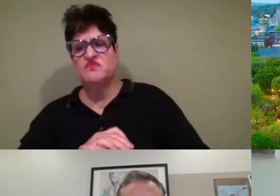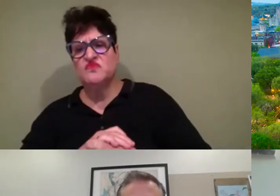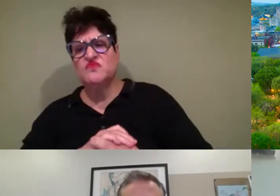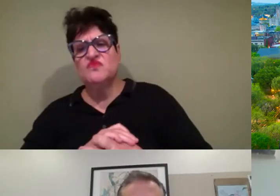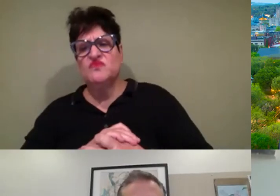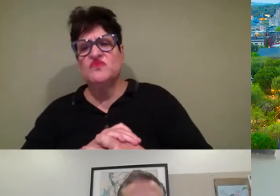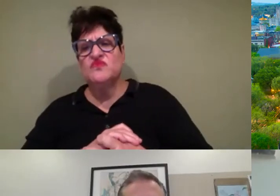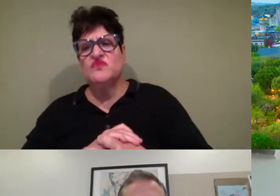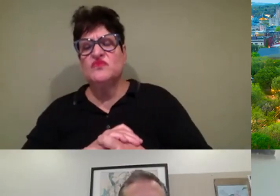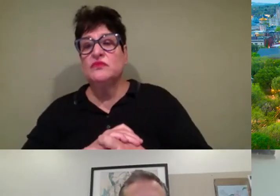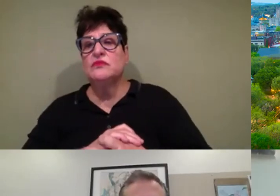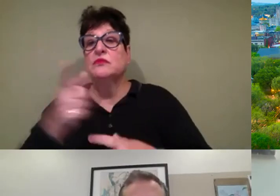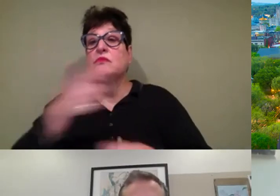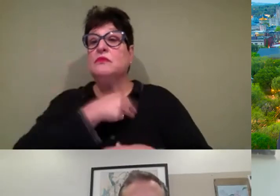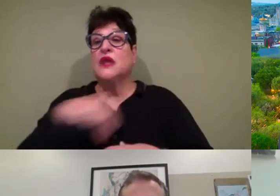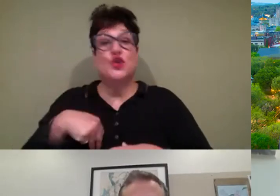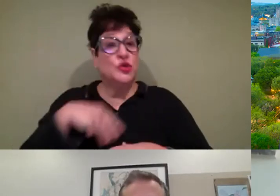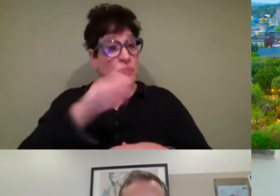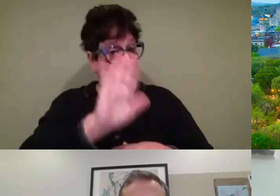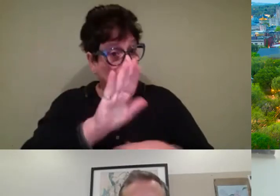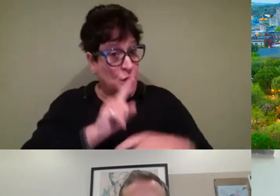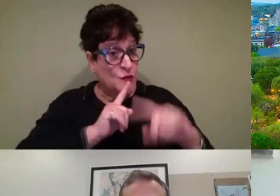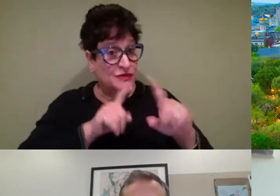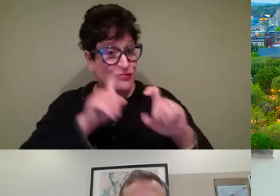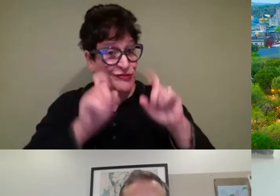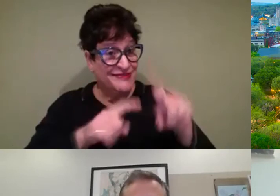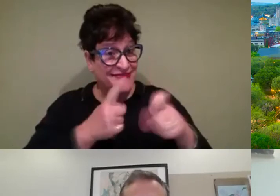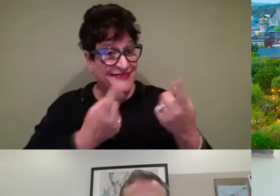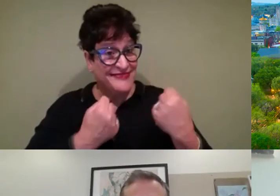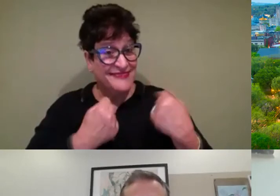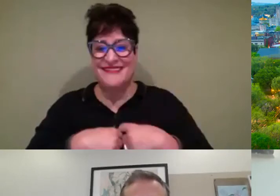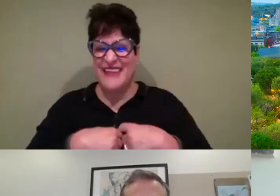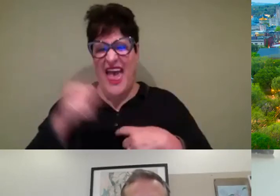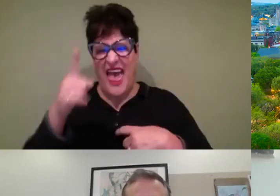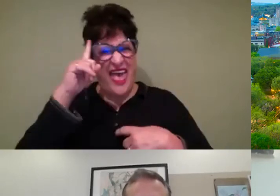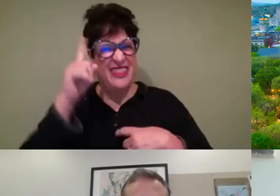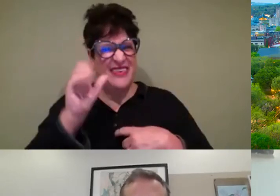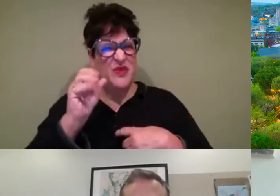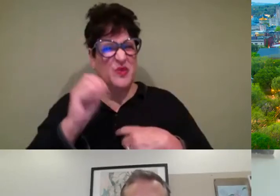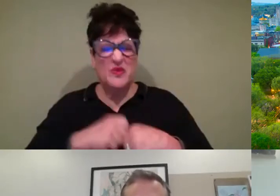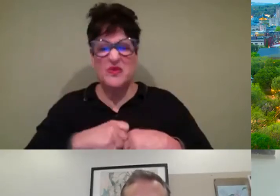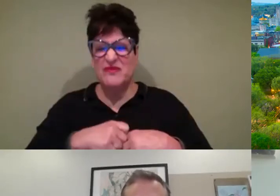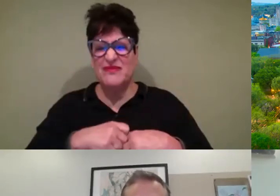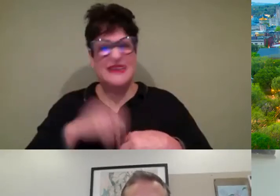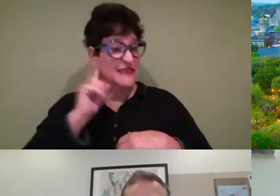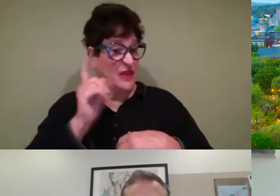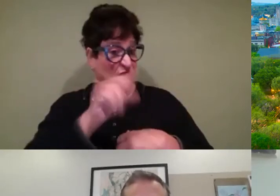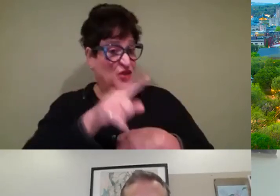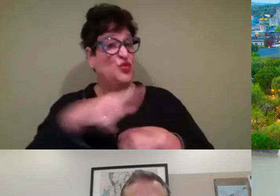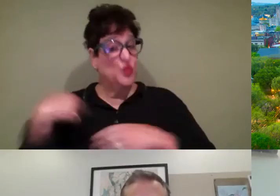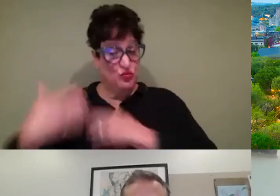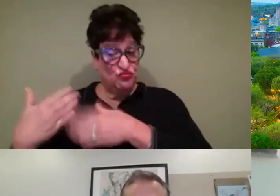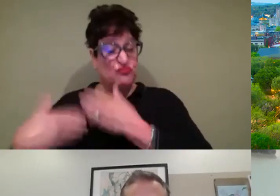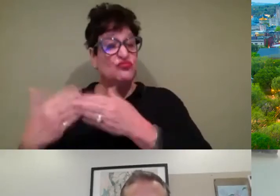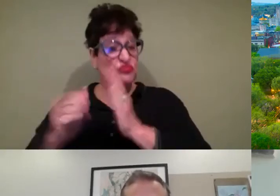Does that answer your question, Kyle? Yeah, I think so. It sounds like you're making progress